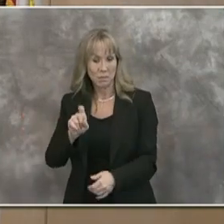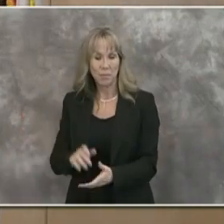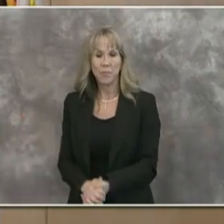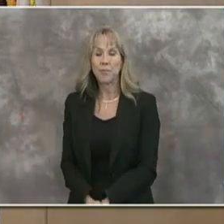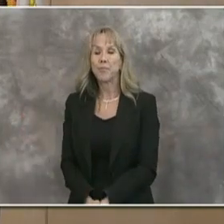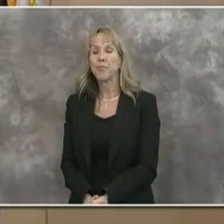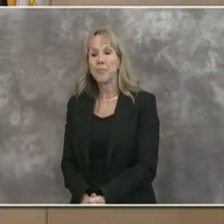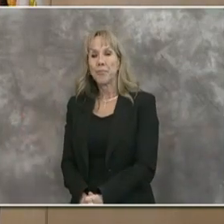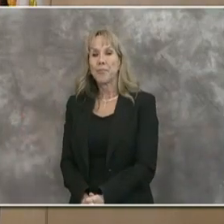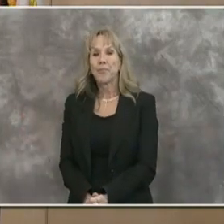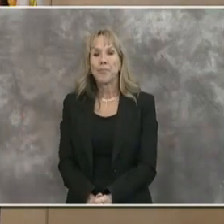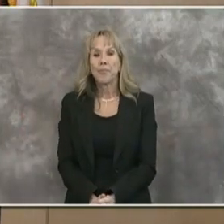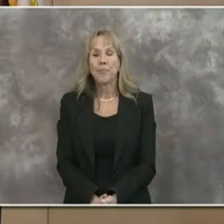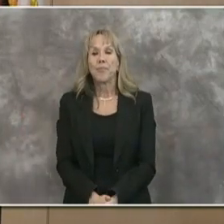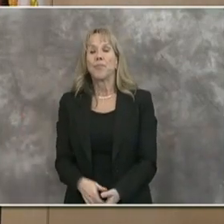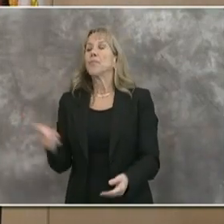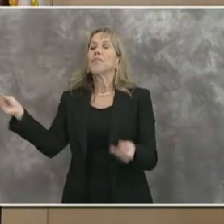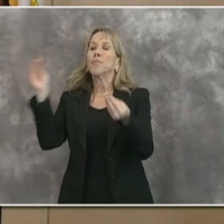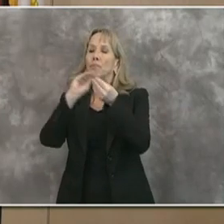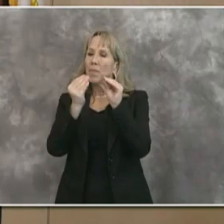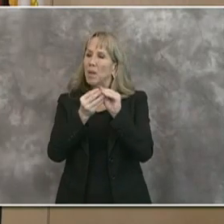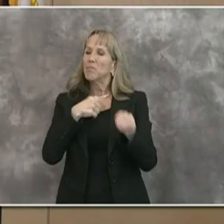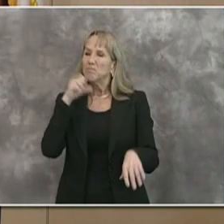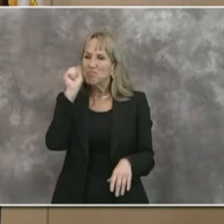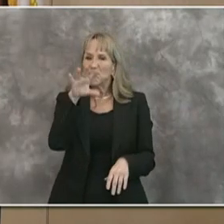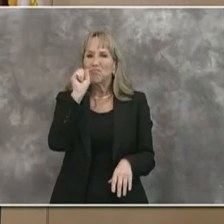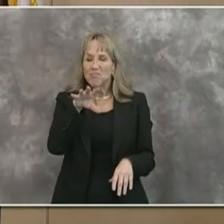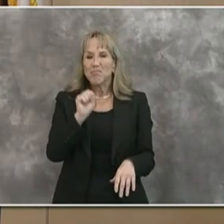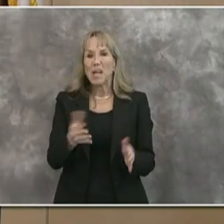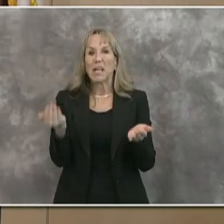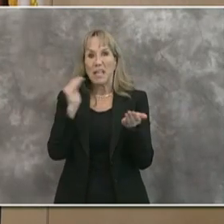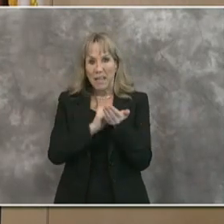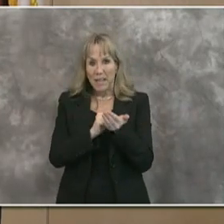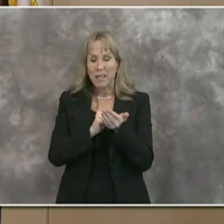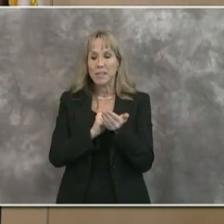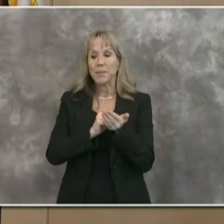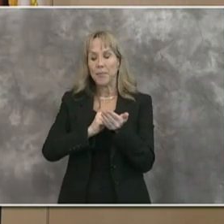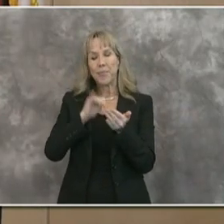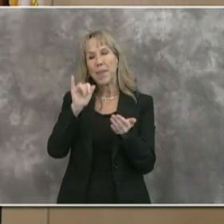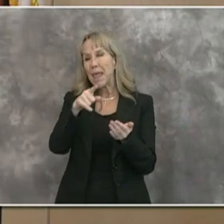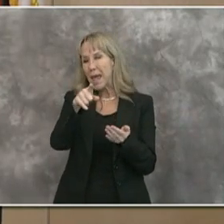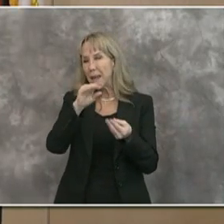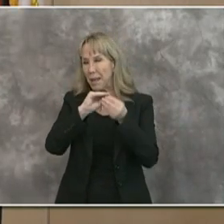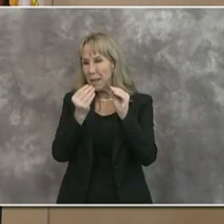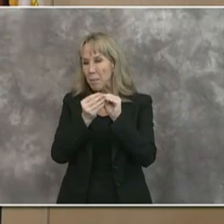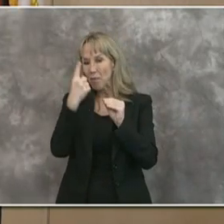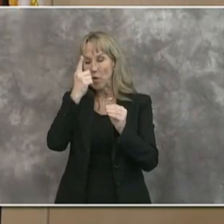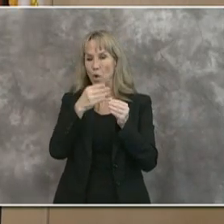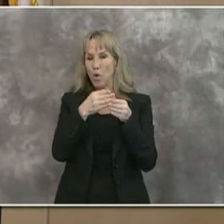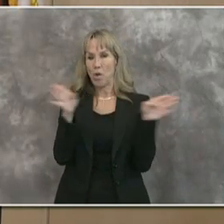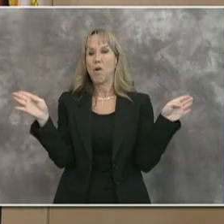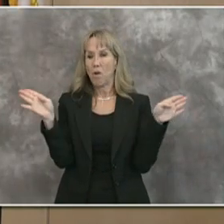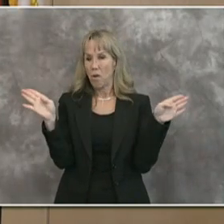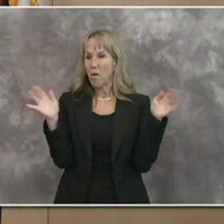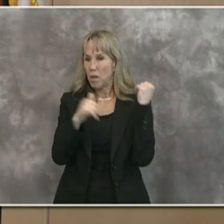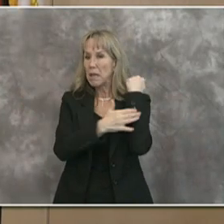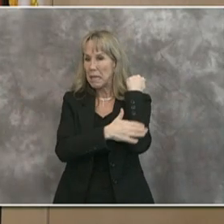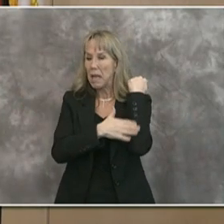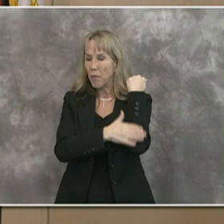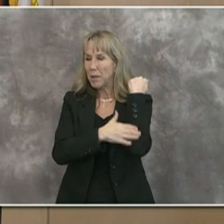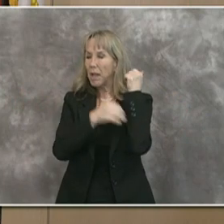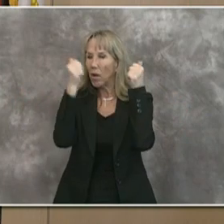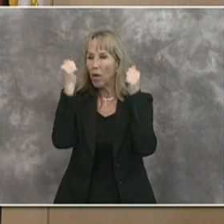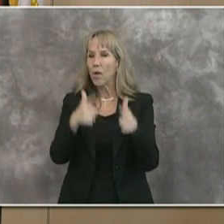So the metrics that we've repeatedly shared with the community exist for the entire county,